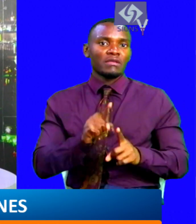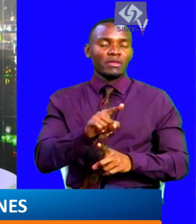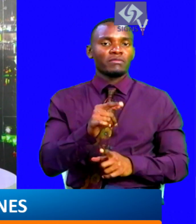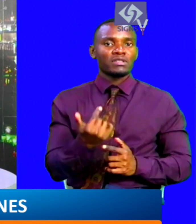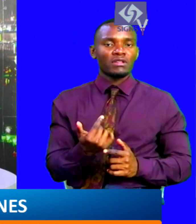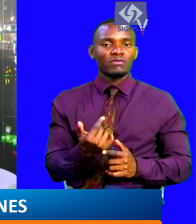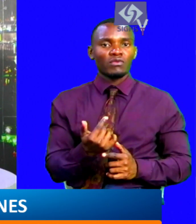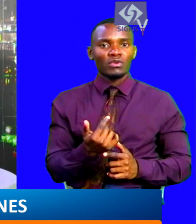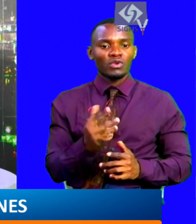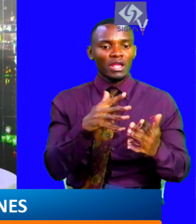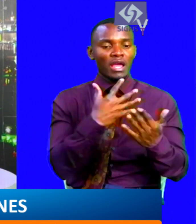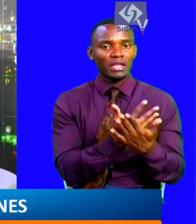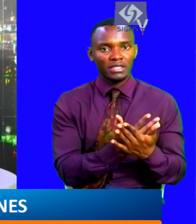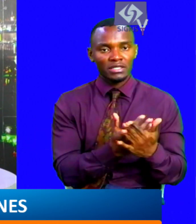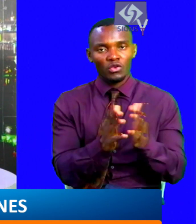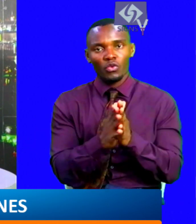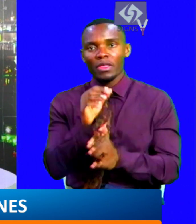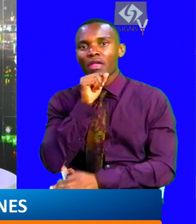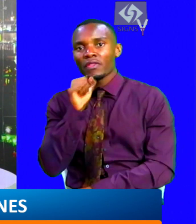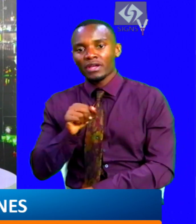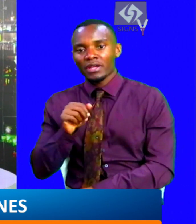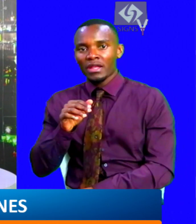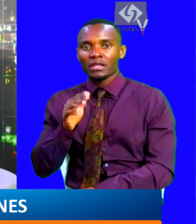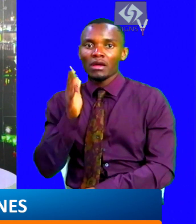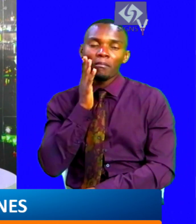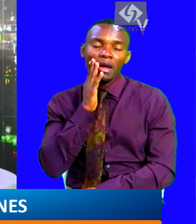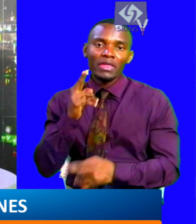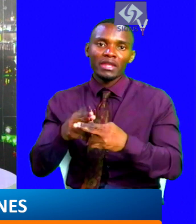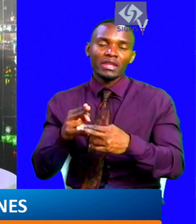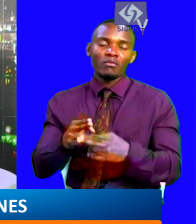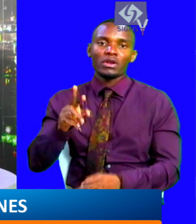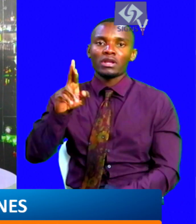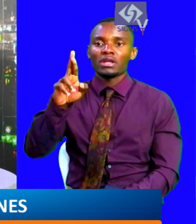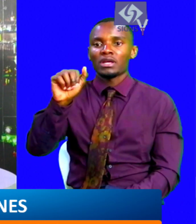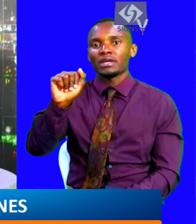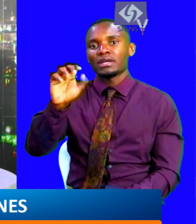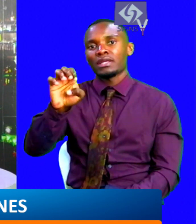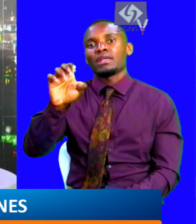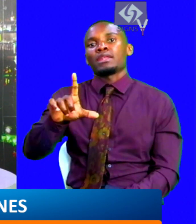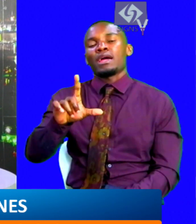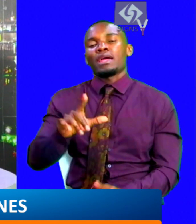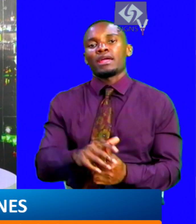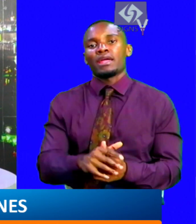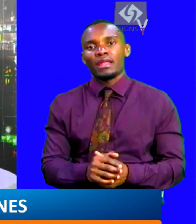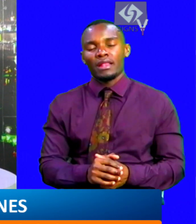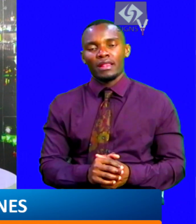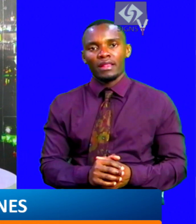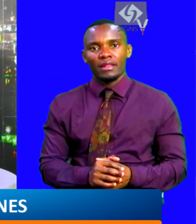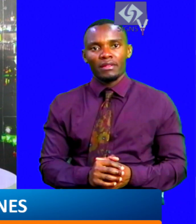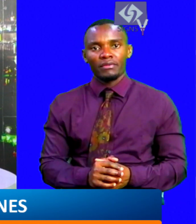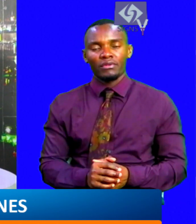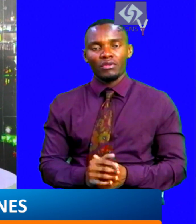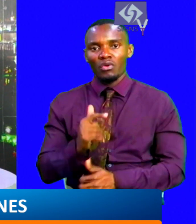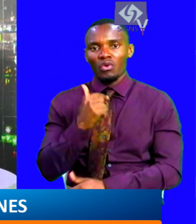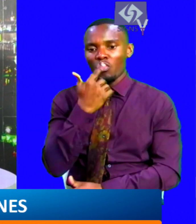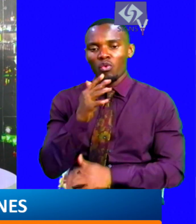Now, Lex Ochogo, the prime suspect in the infamous baby Junior Sagini's case, has been sentenced to 40 years in